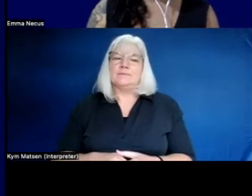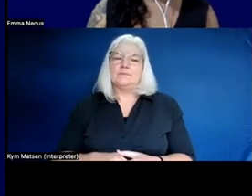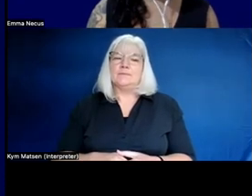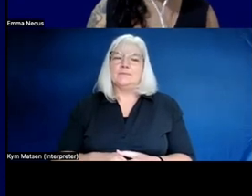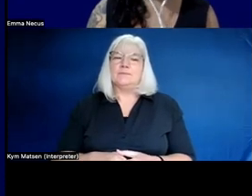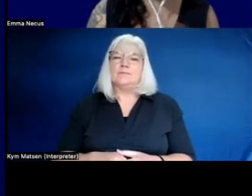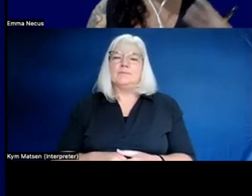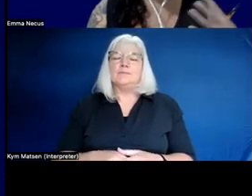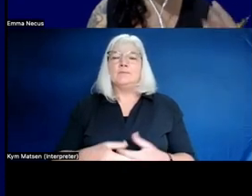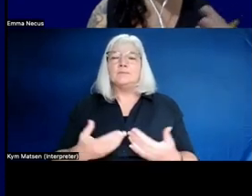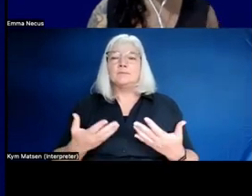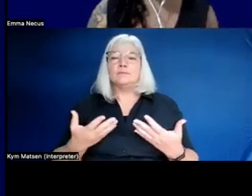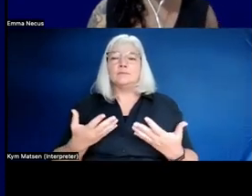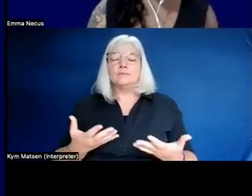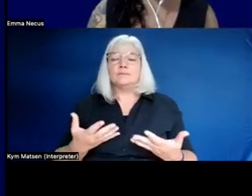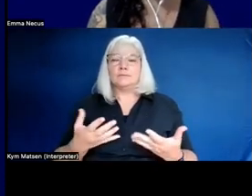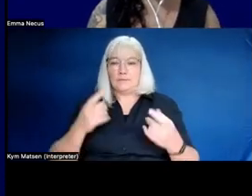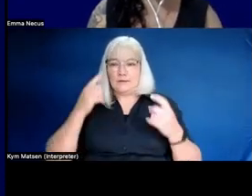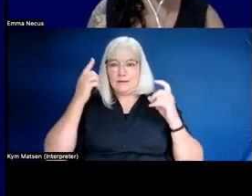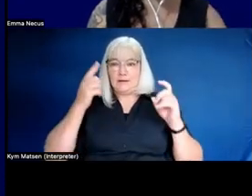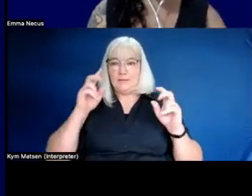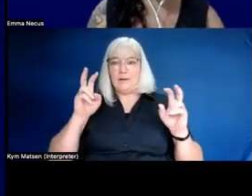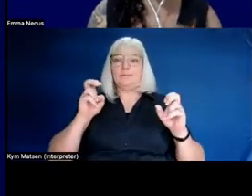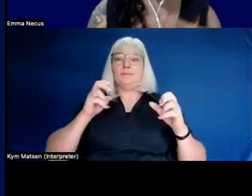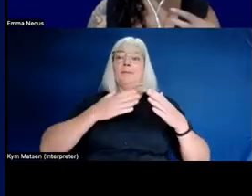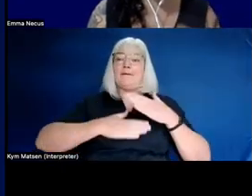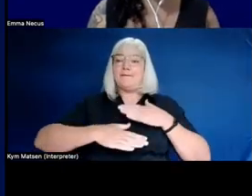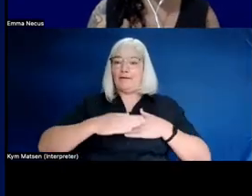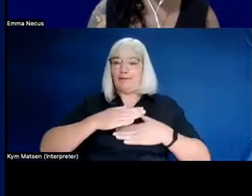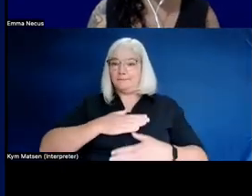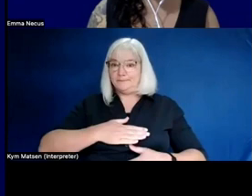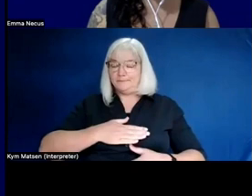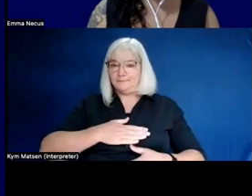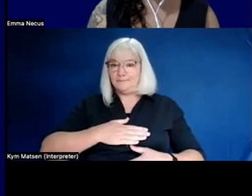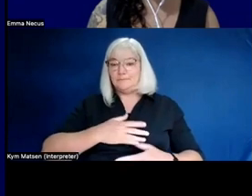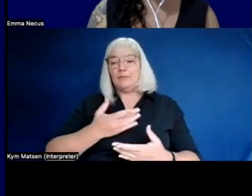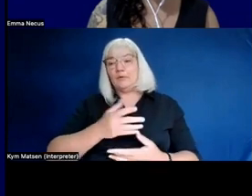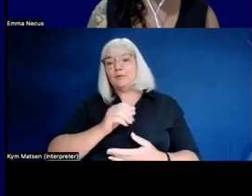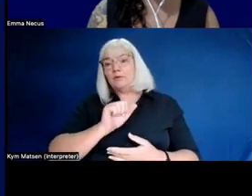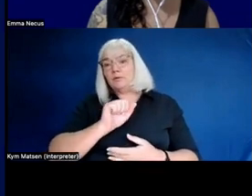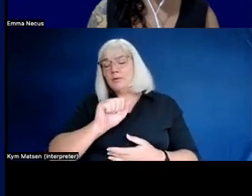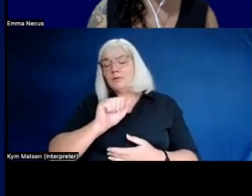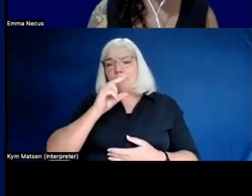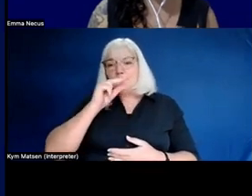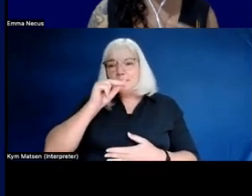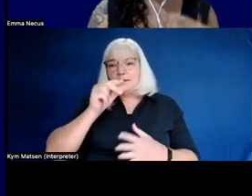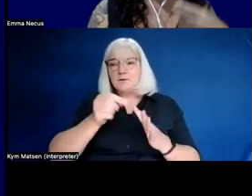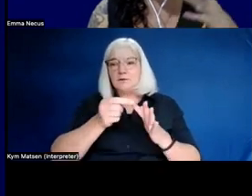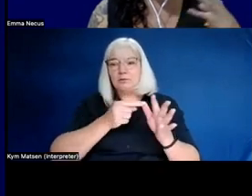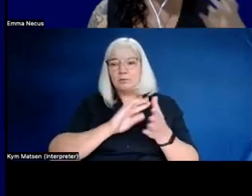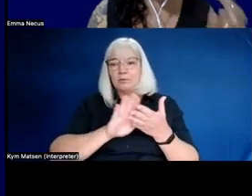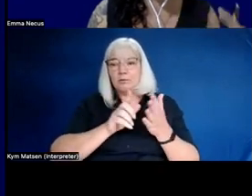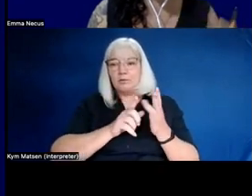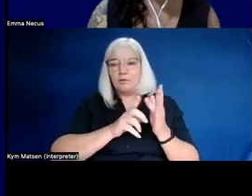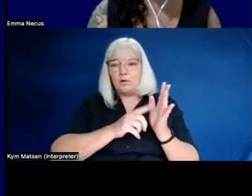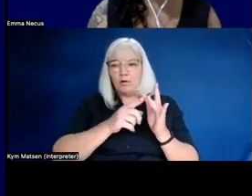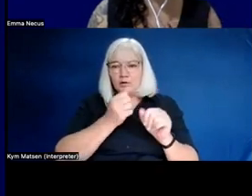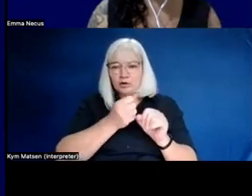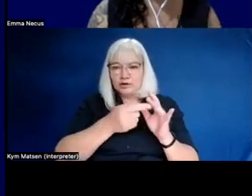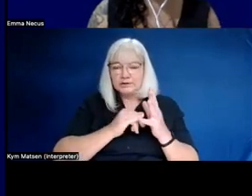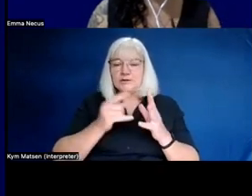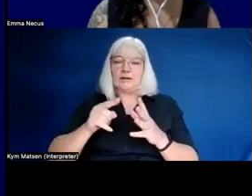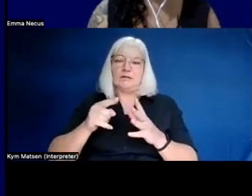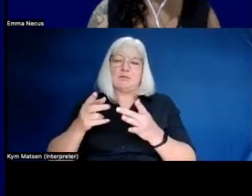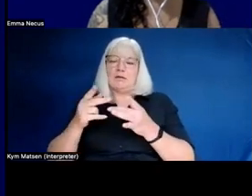So thinking on the behavioural side of things, because your speech pathologist and medical professionals will have set tasks